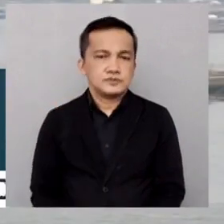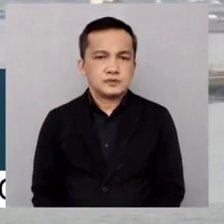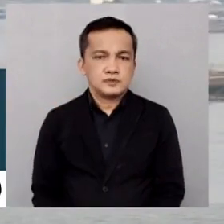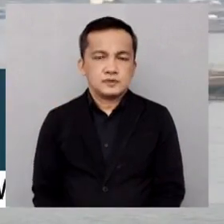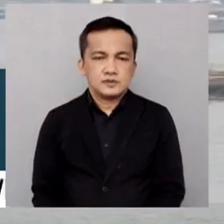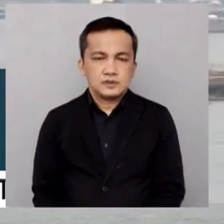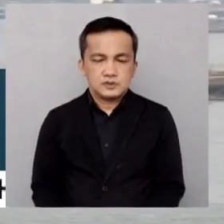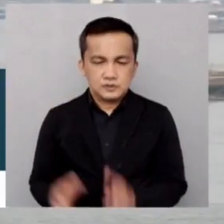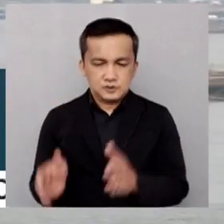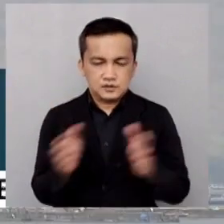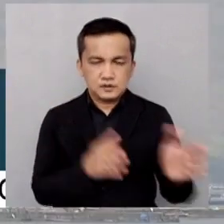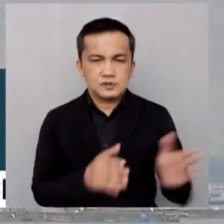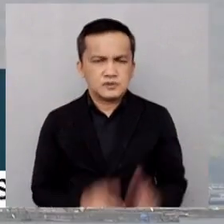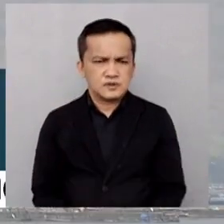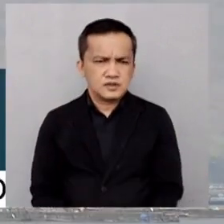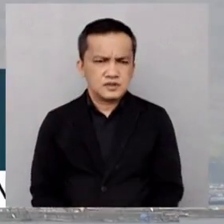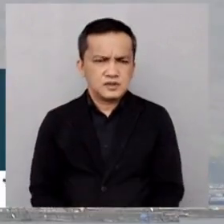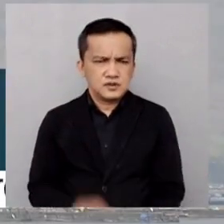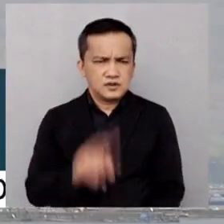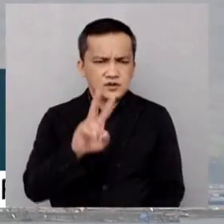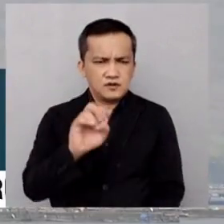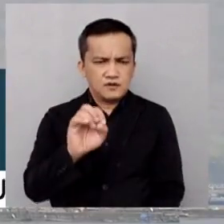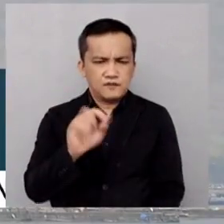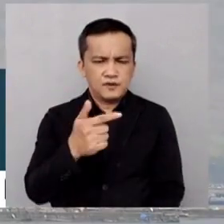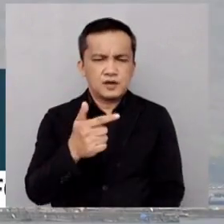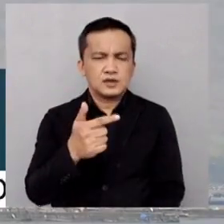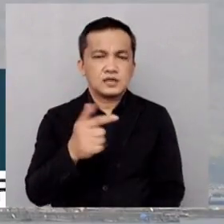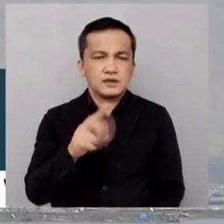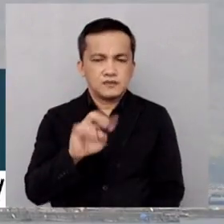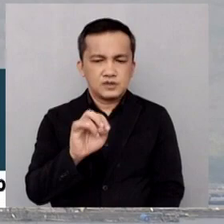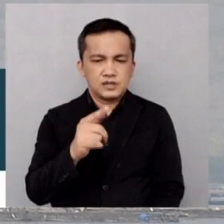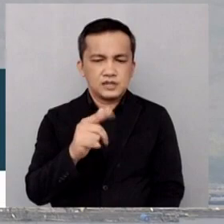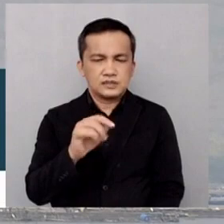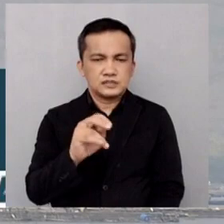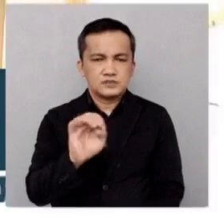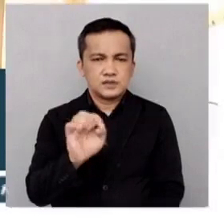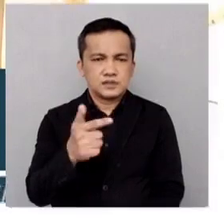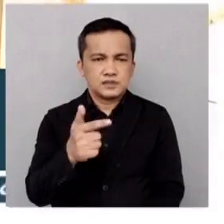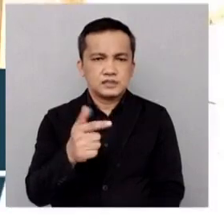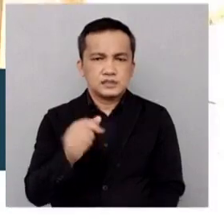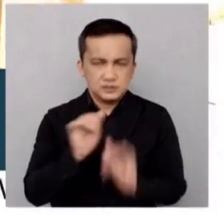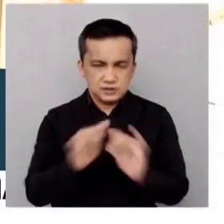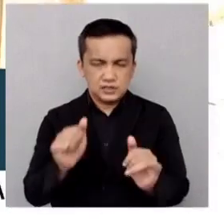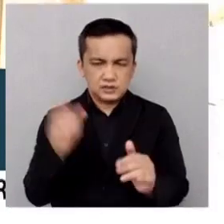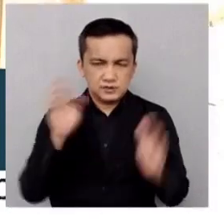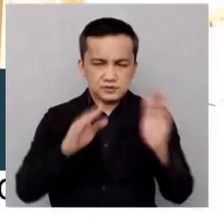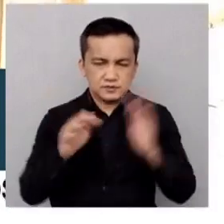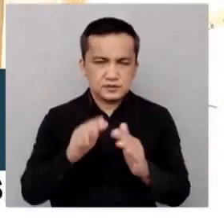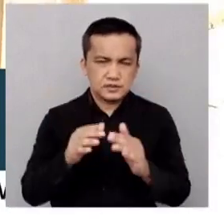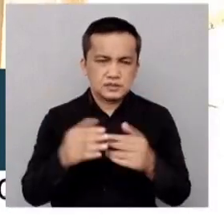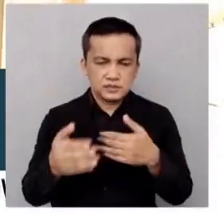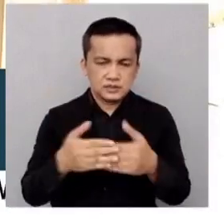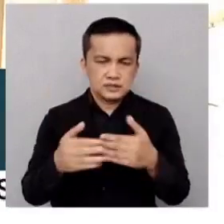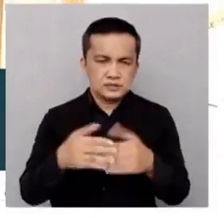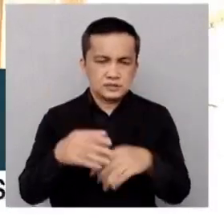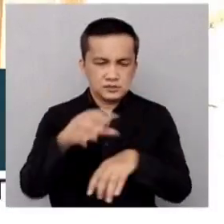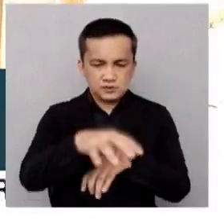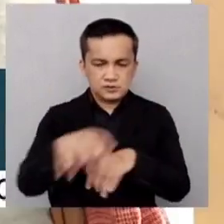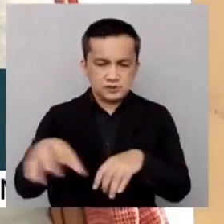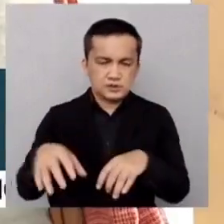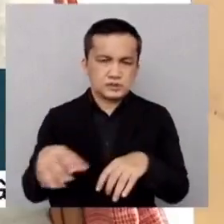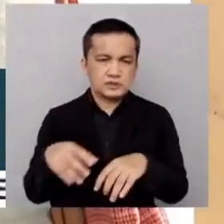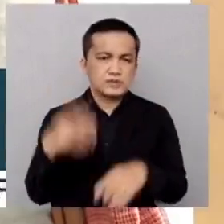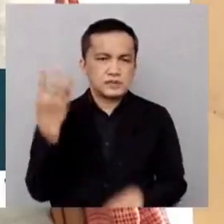Meanwhile, VOG or volcanic smog remains a problem for the residents near the volcano in Batangas. The Provincial